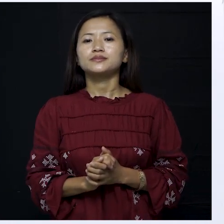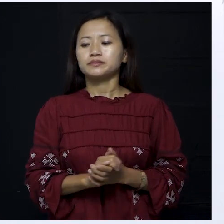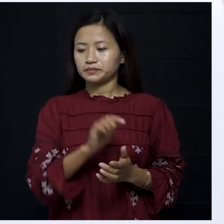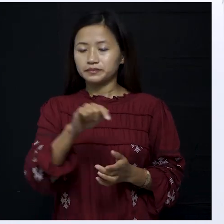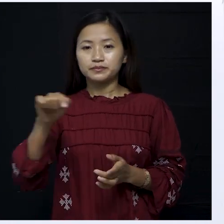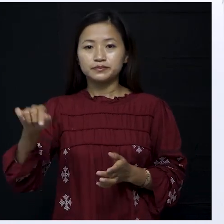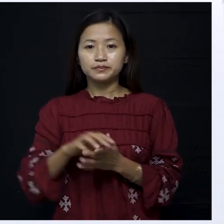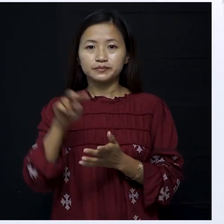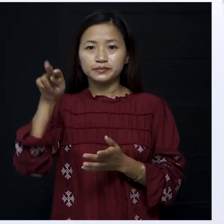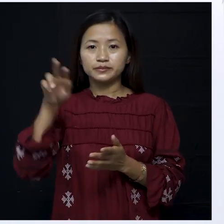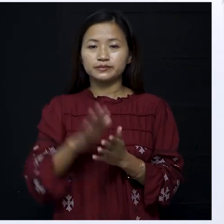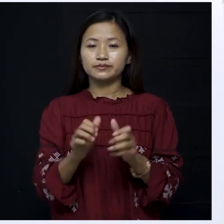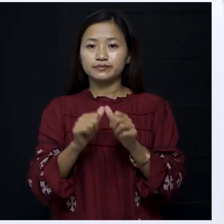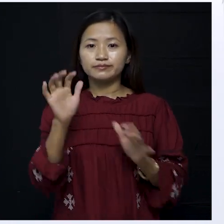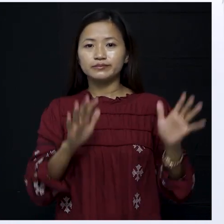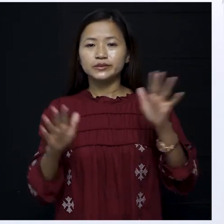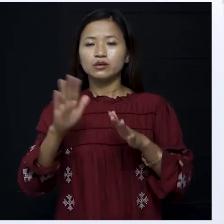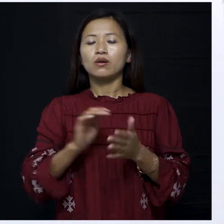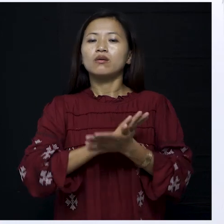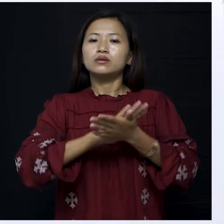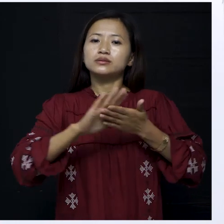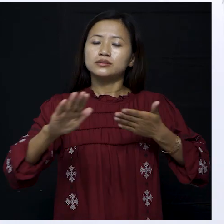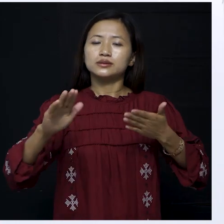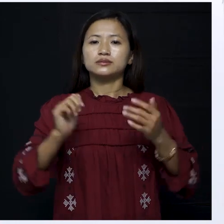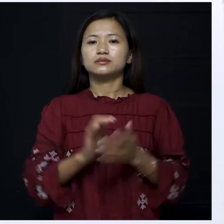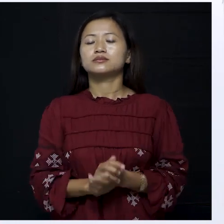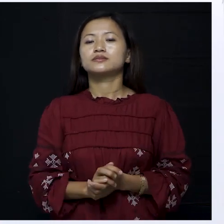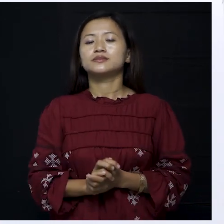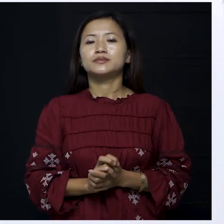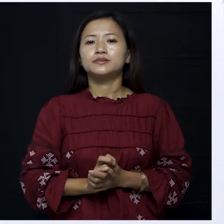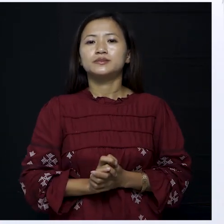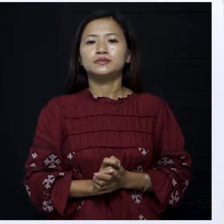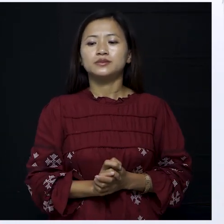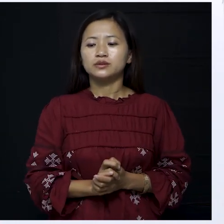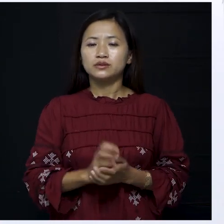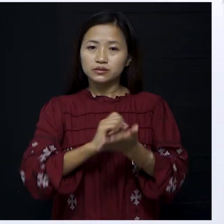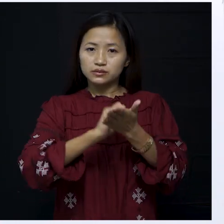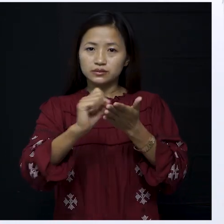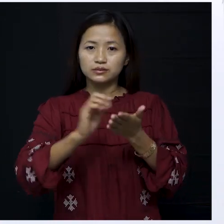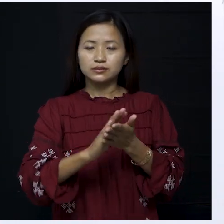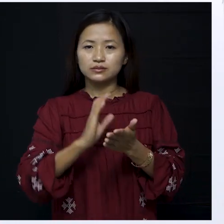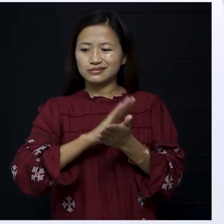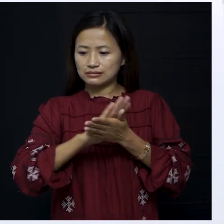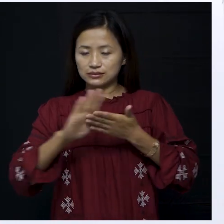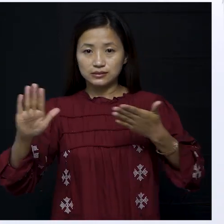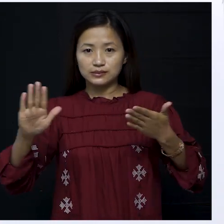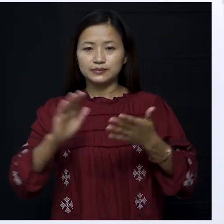which means an action which is already done or completed. So you can also write completed